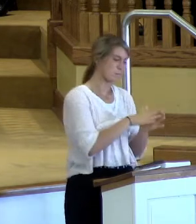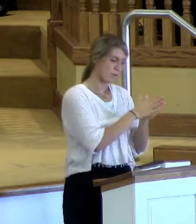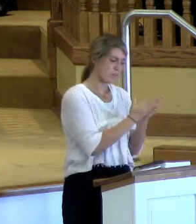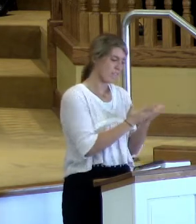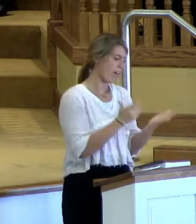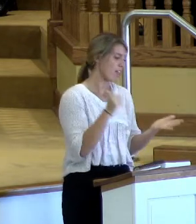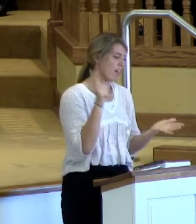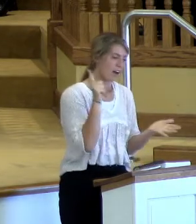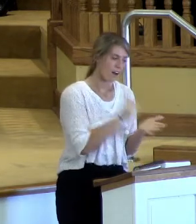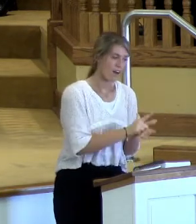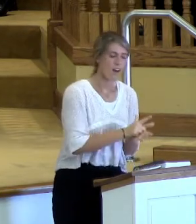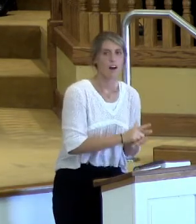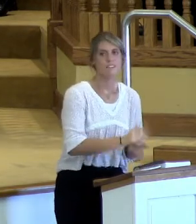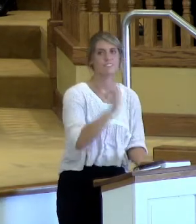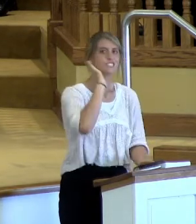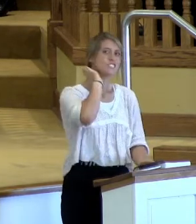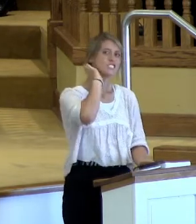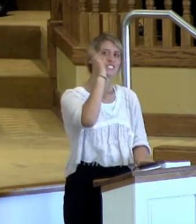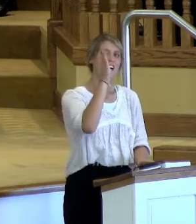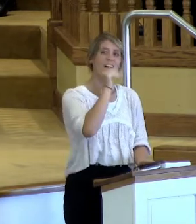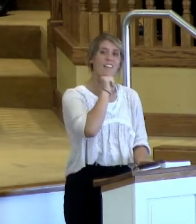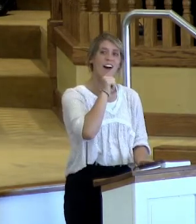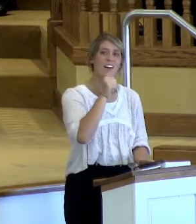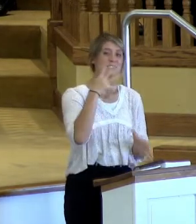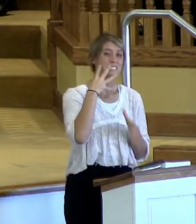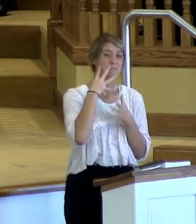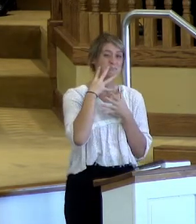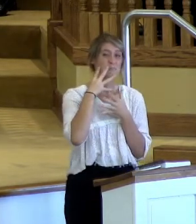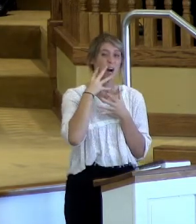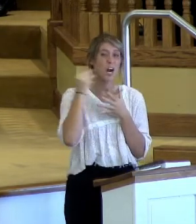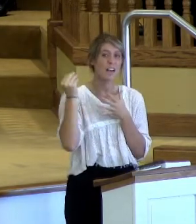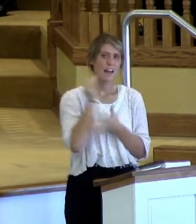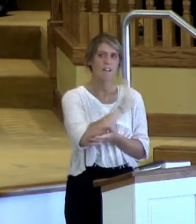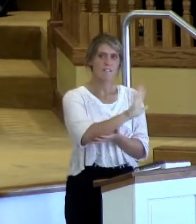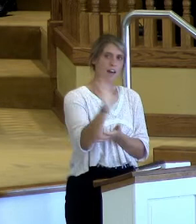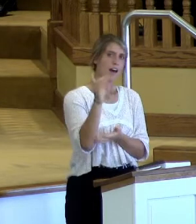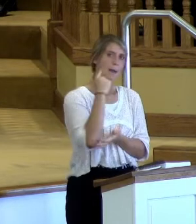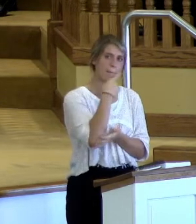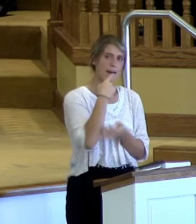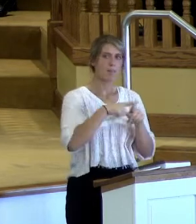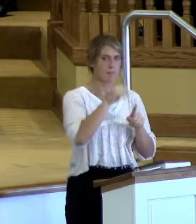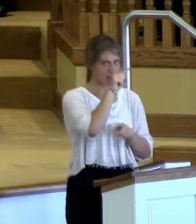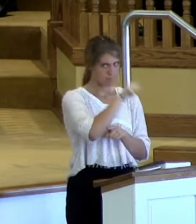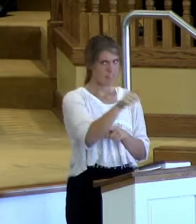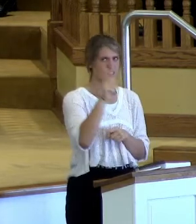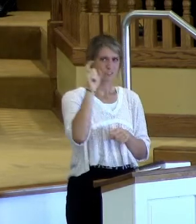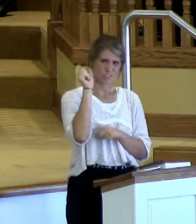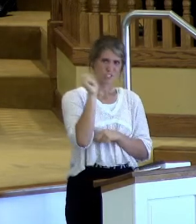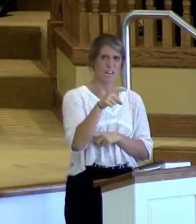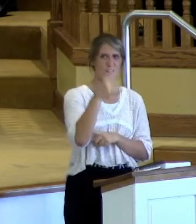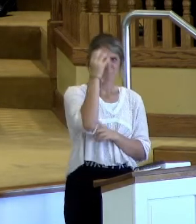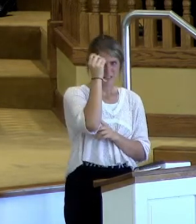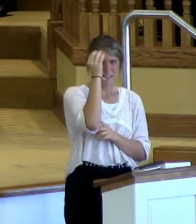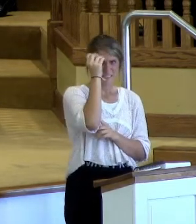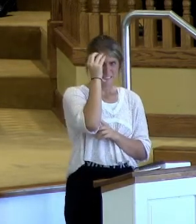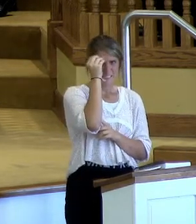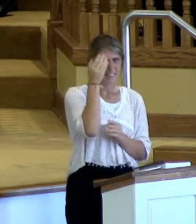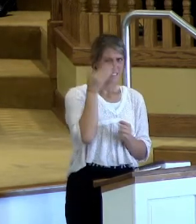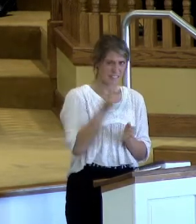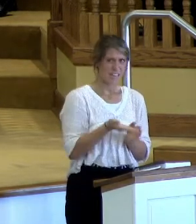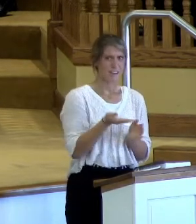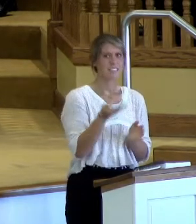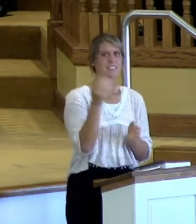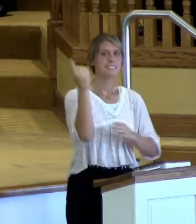This book of the law shall not depart out of thy mouth, but thou shalt